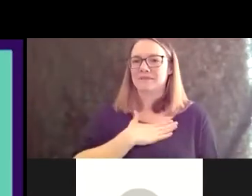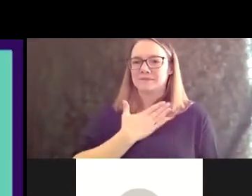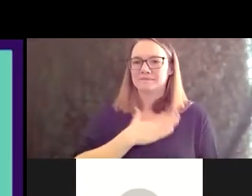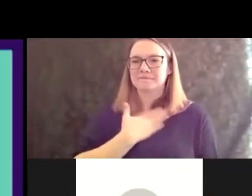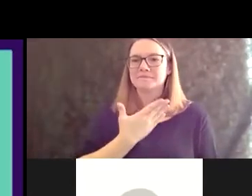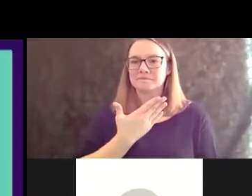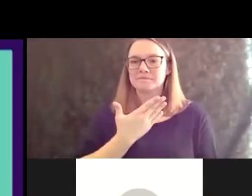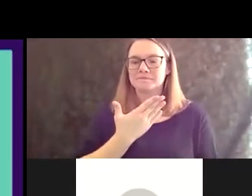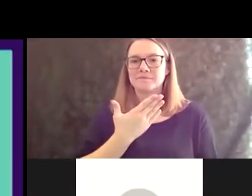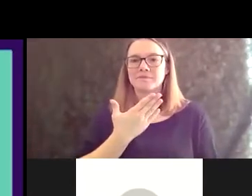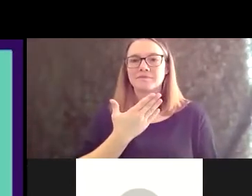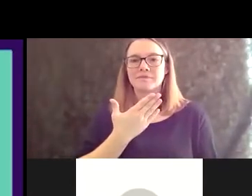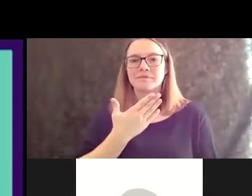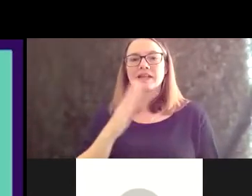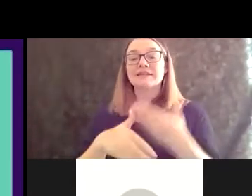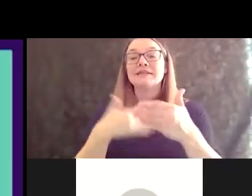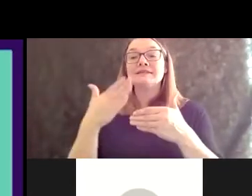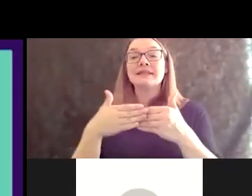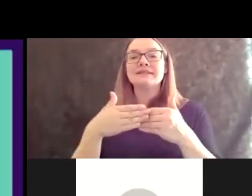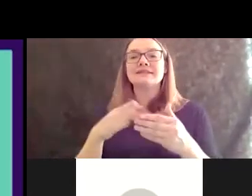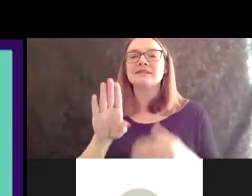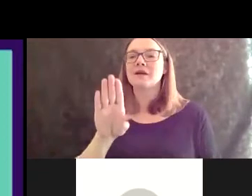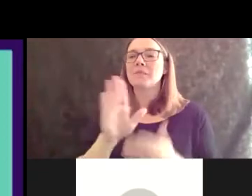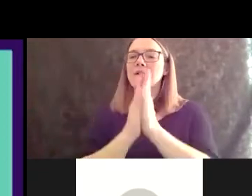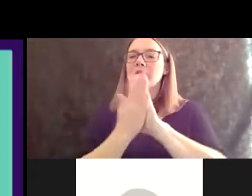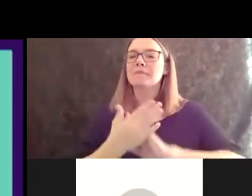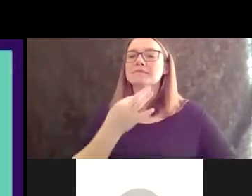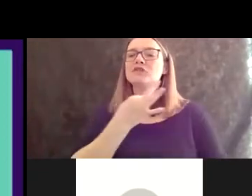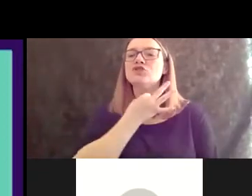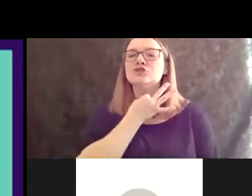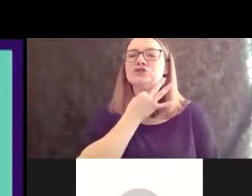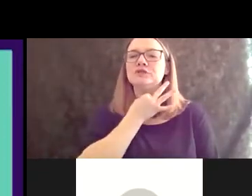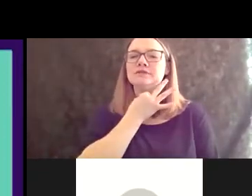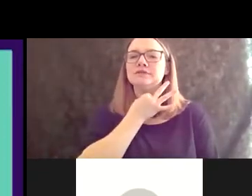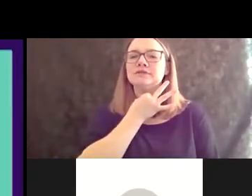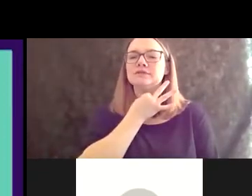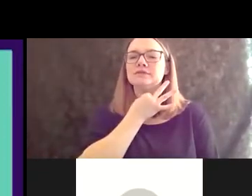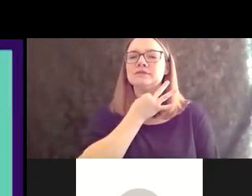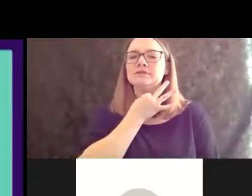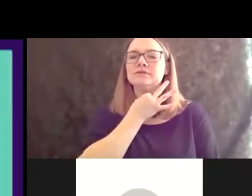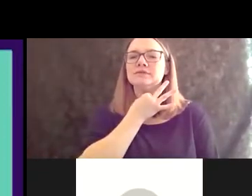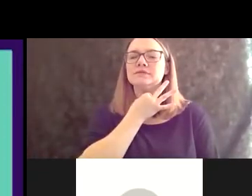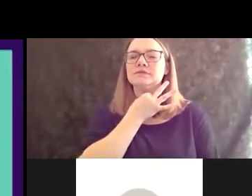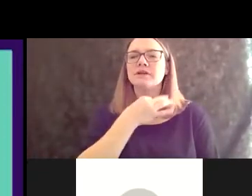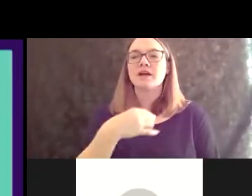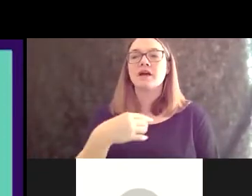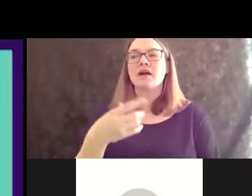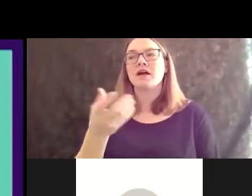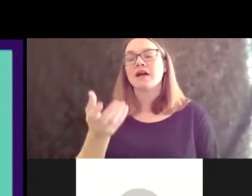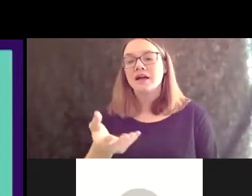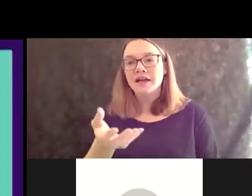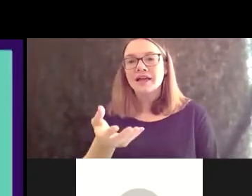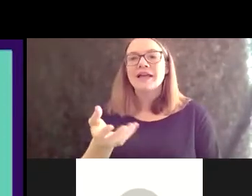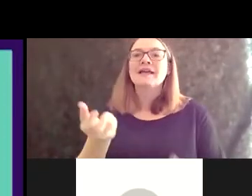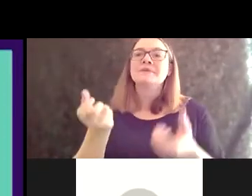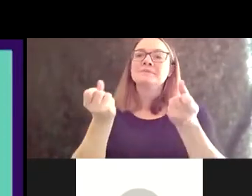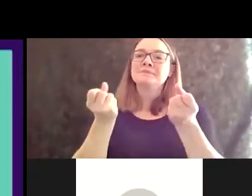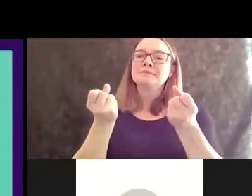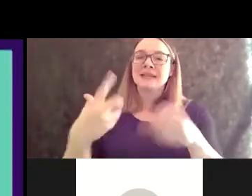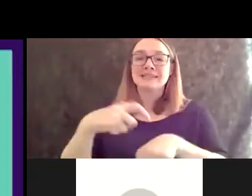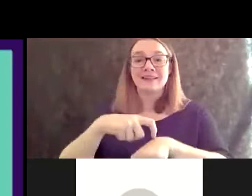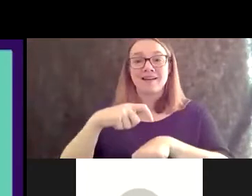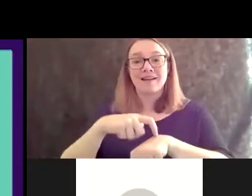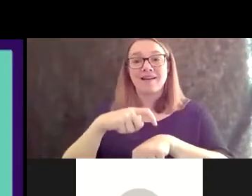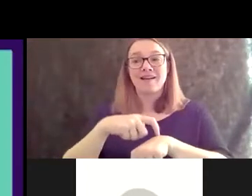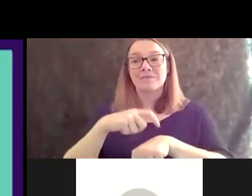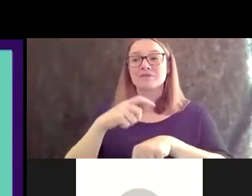Next, be curious. So, I mean, I feel like we take a lot of our day-to-day as face value, and